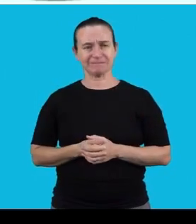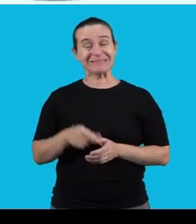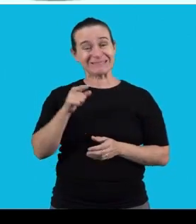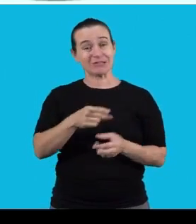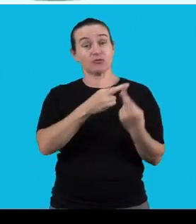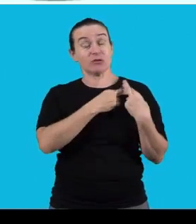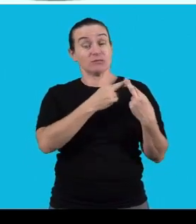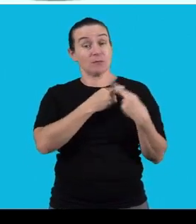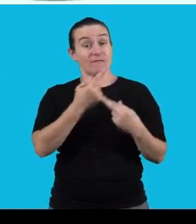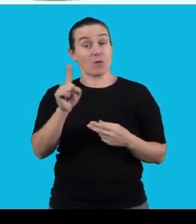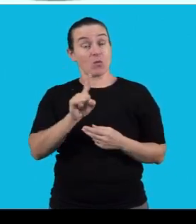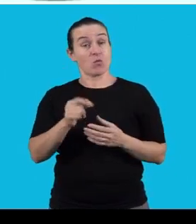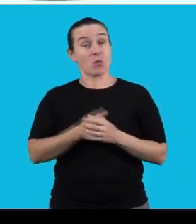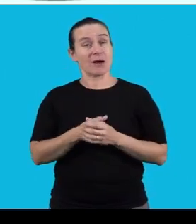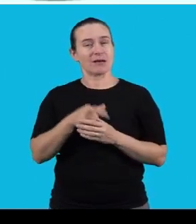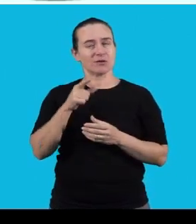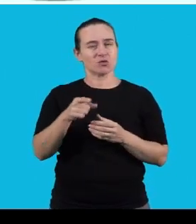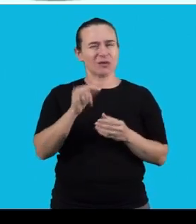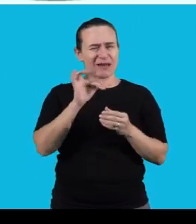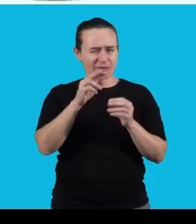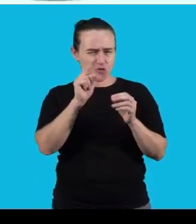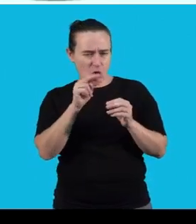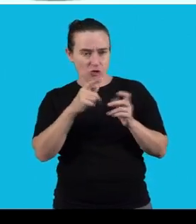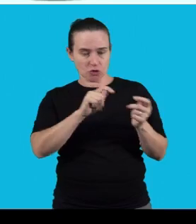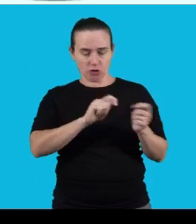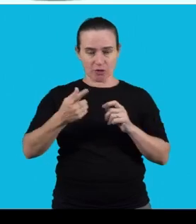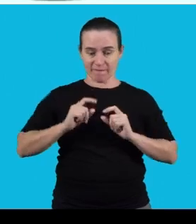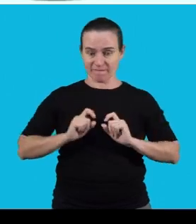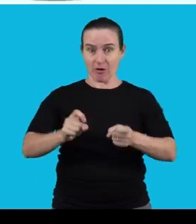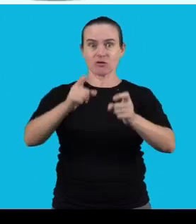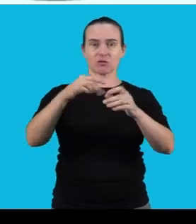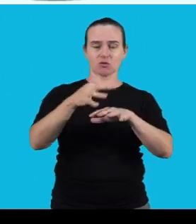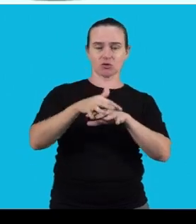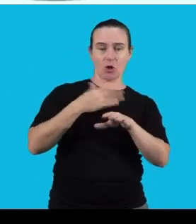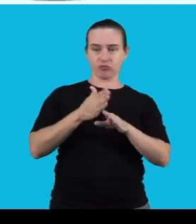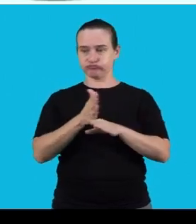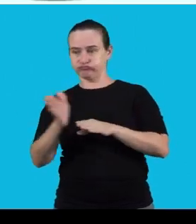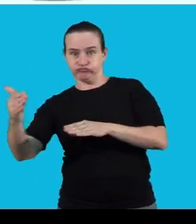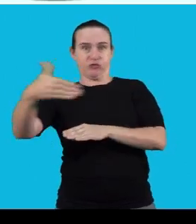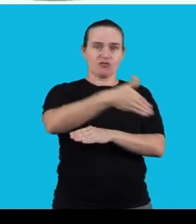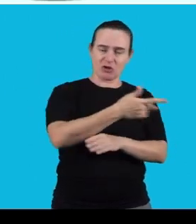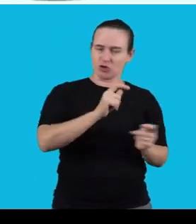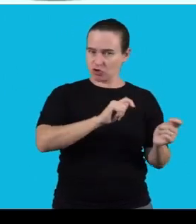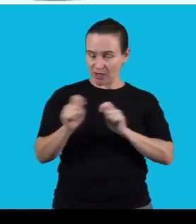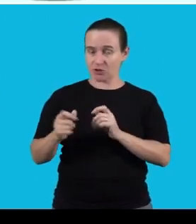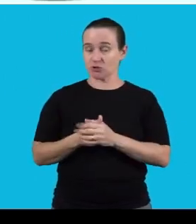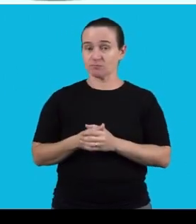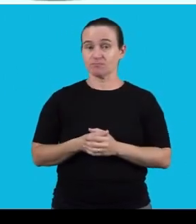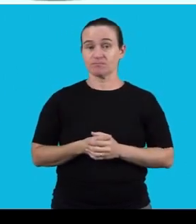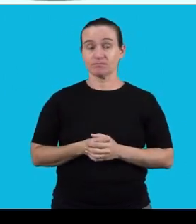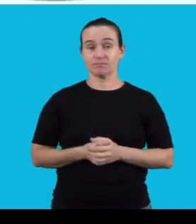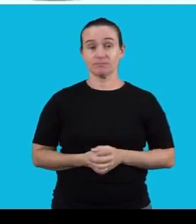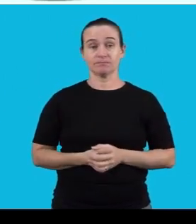are responsible for picking up the change in speed and direction. And then once the speed